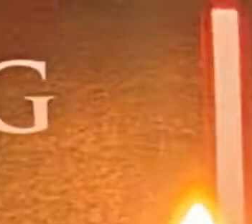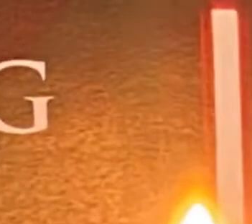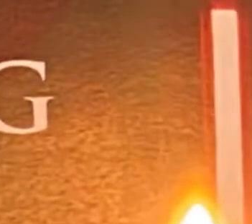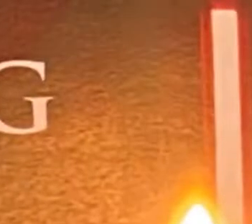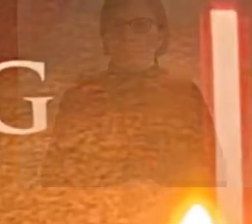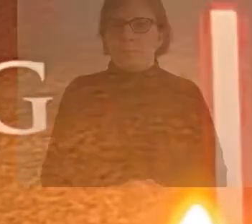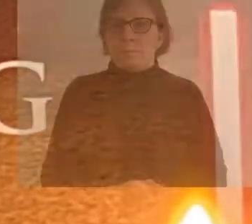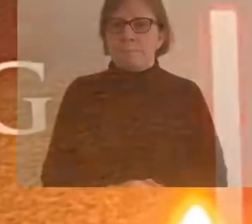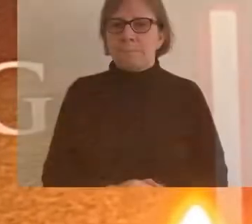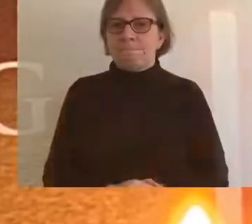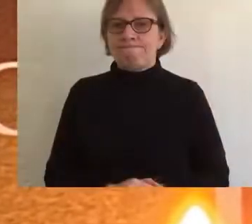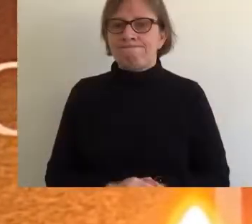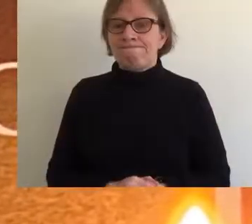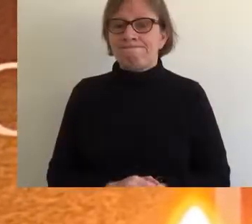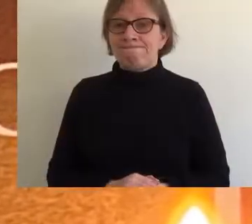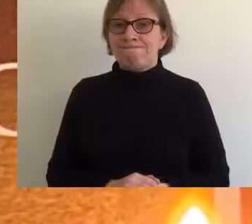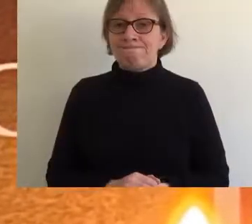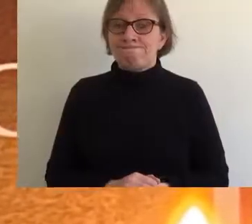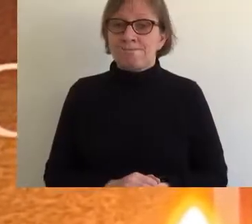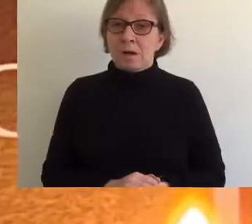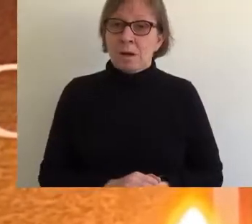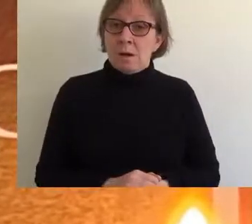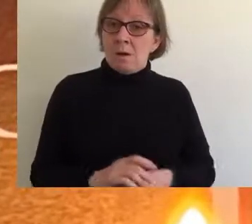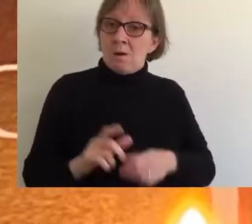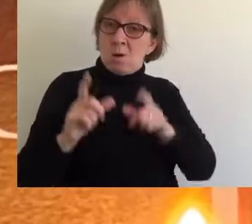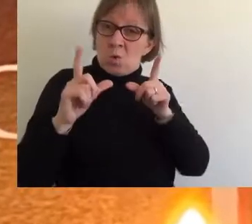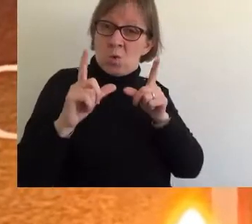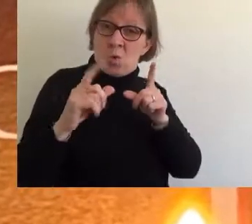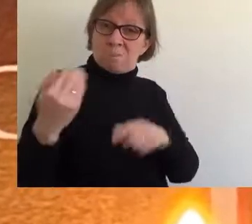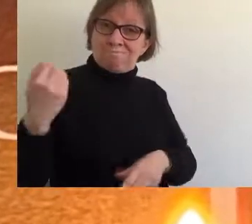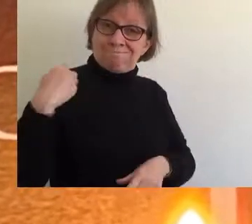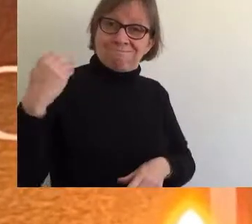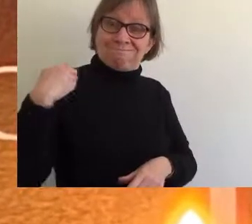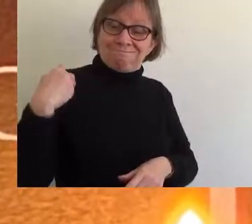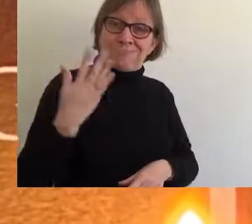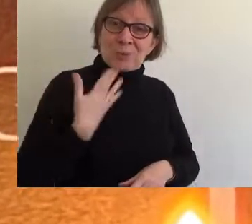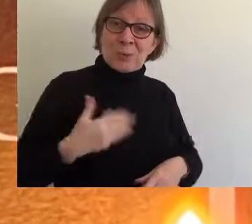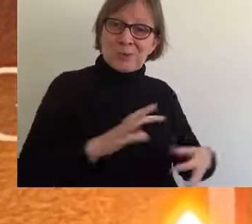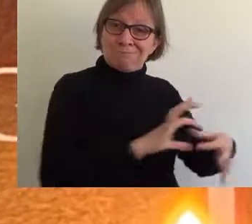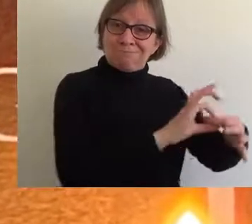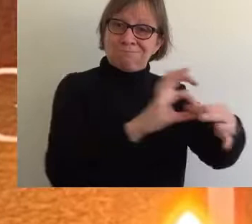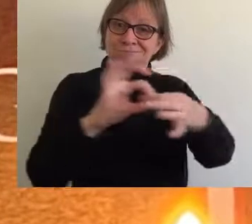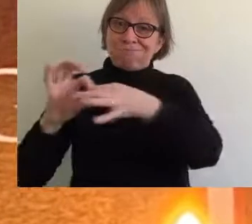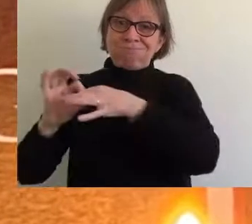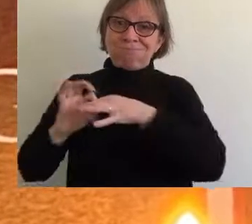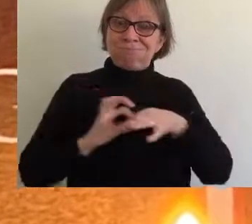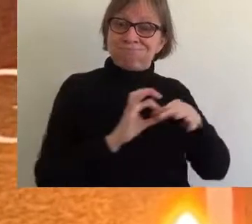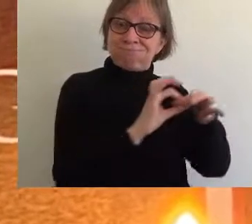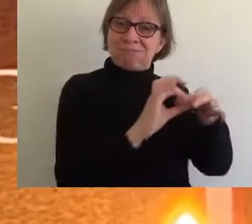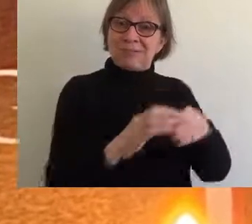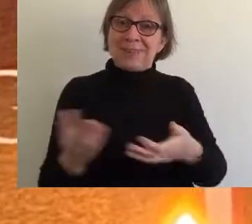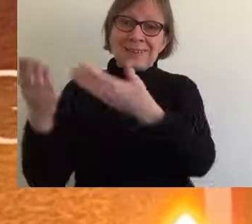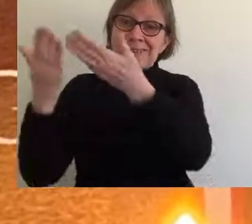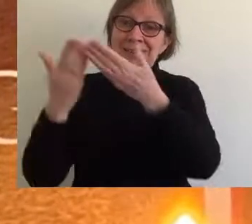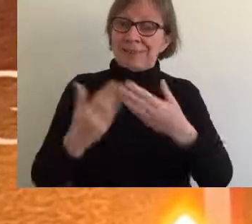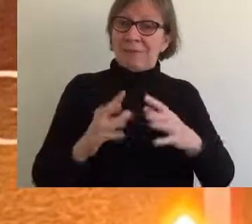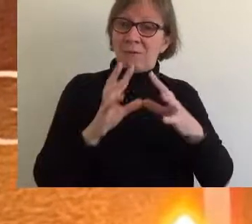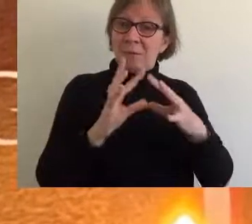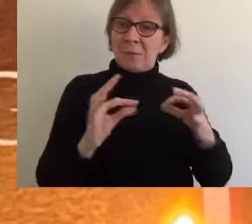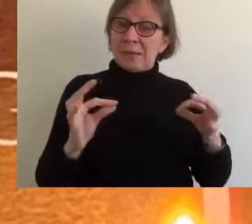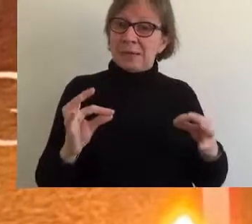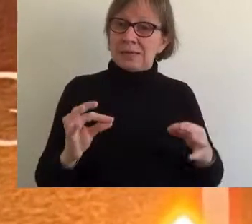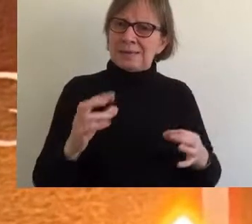The Lord calls us to be united among ourselves. He gives us his peace and invites us to share